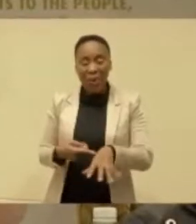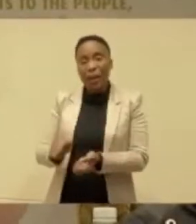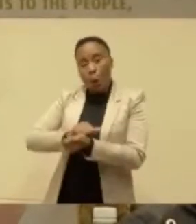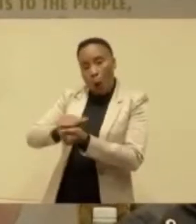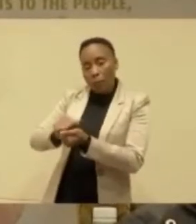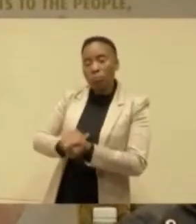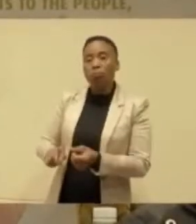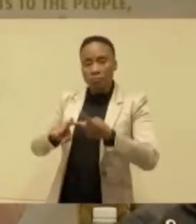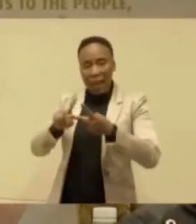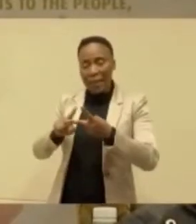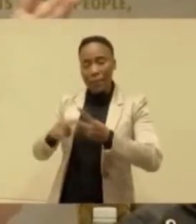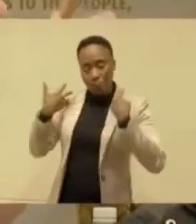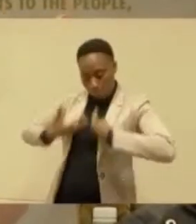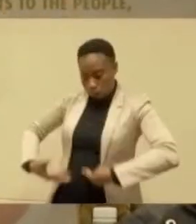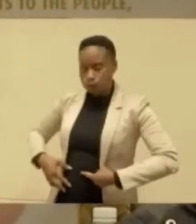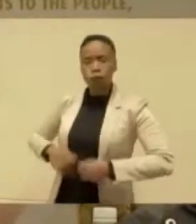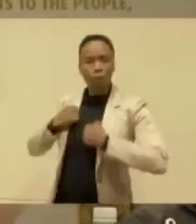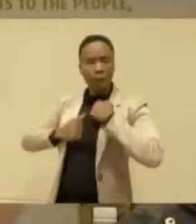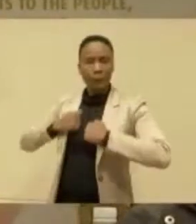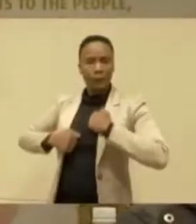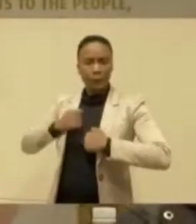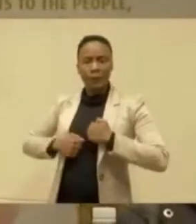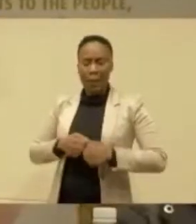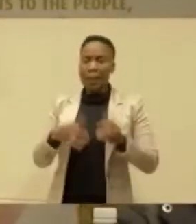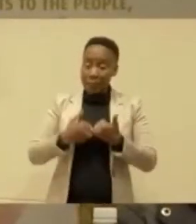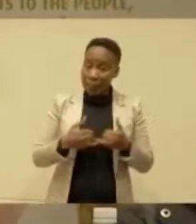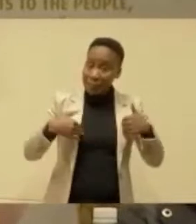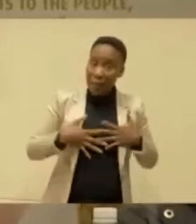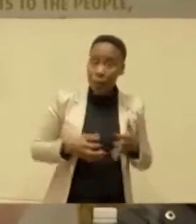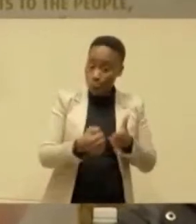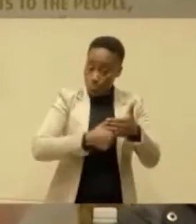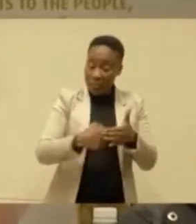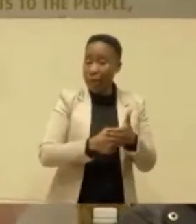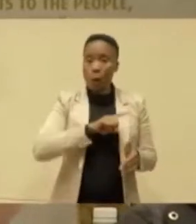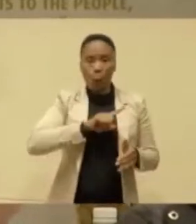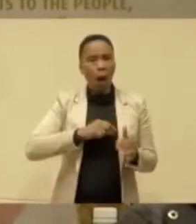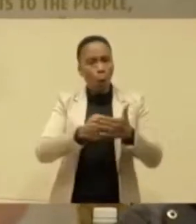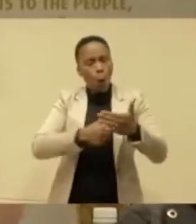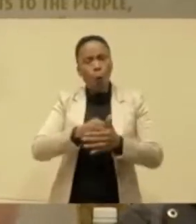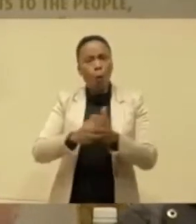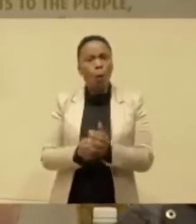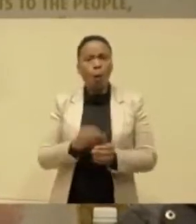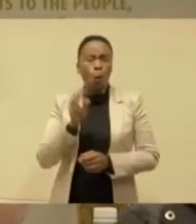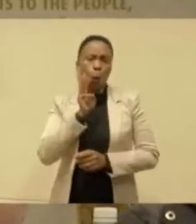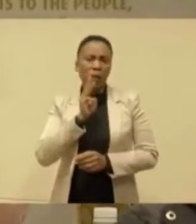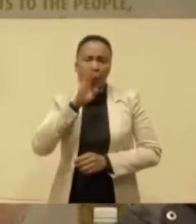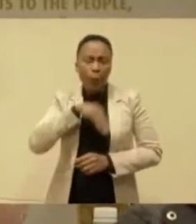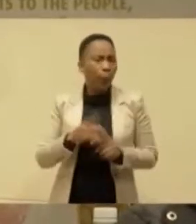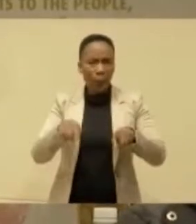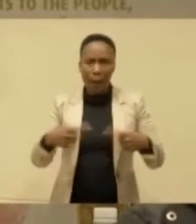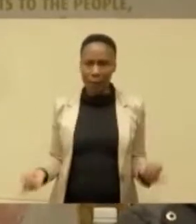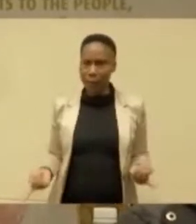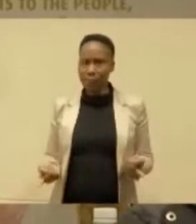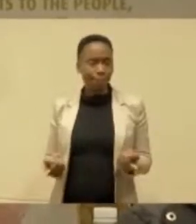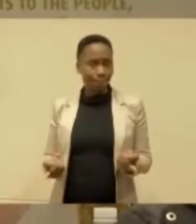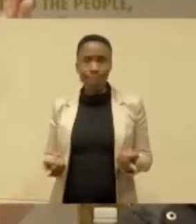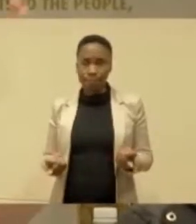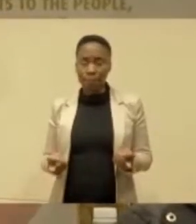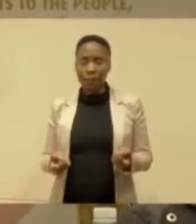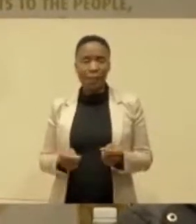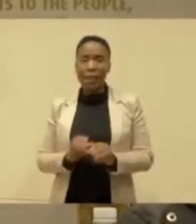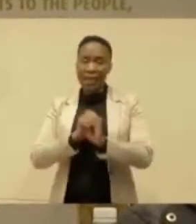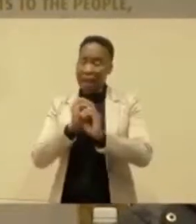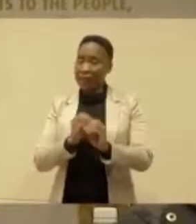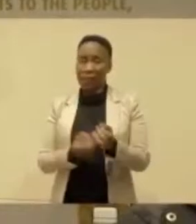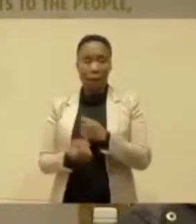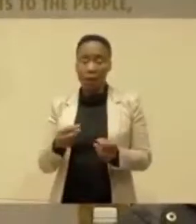use water to cook because of rice you cannot cook without water isn't it i'm sure you cannot cook without water isn't it unless